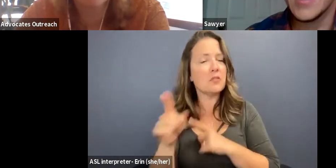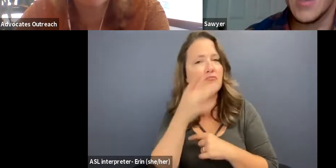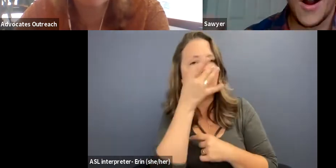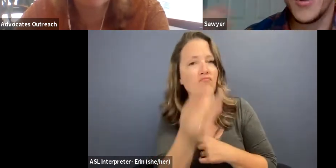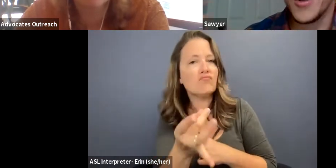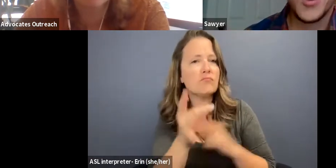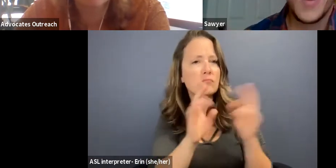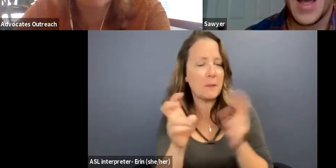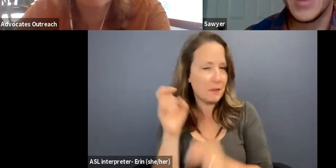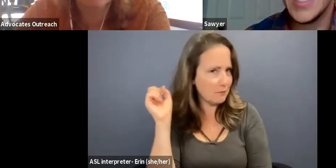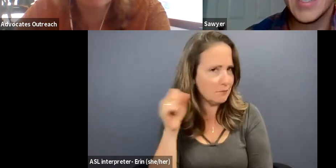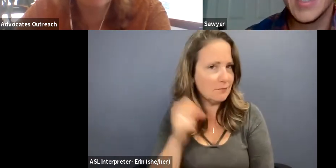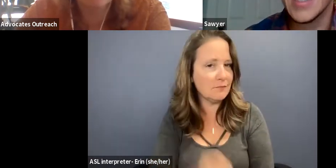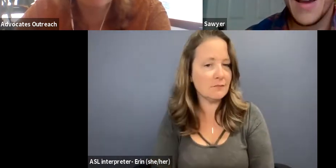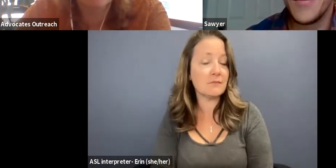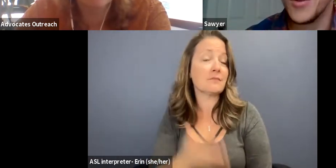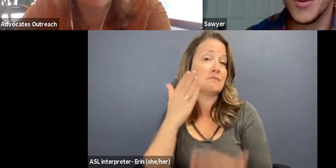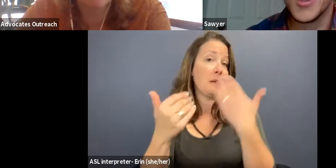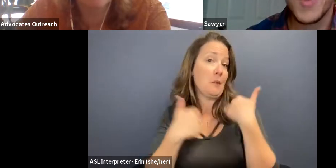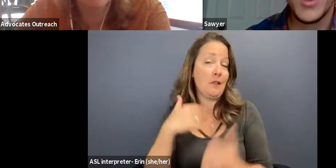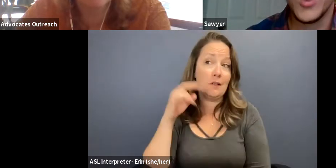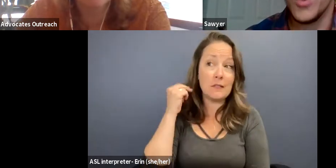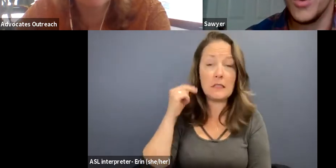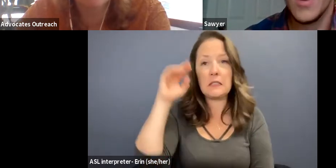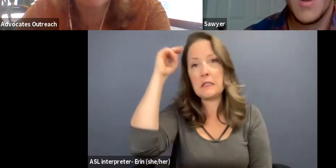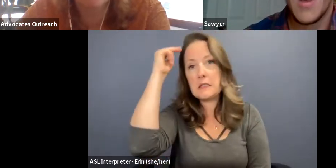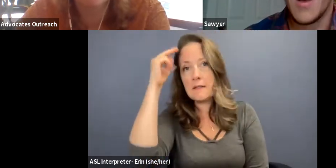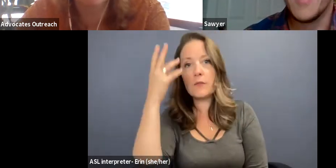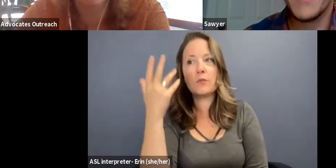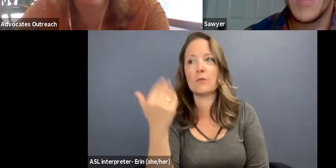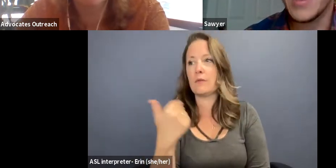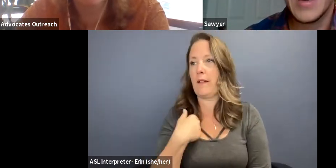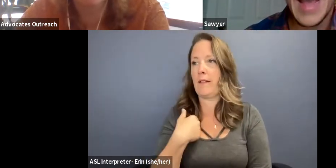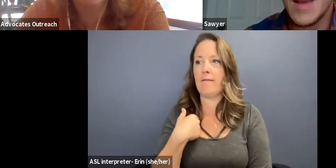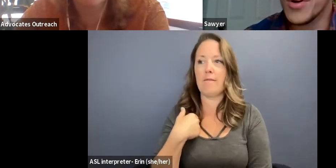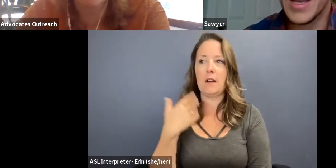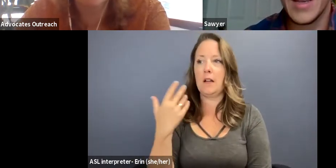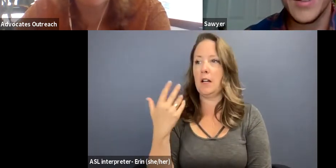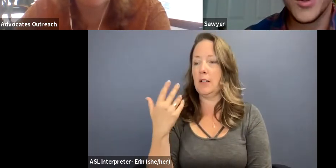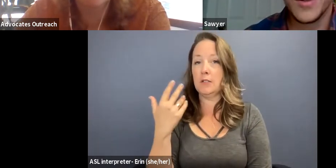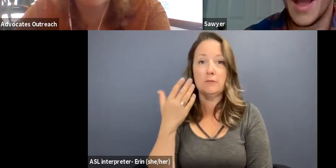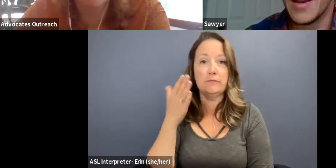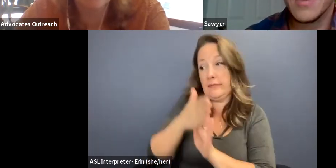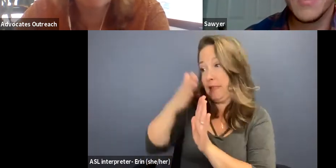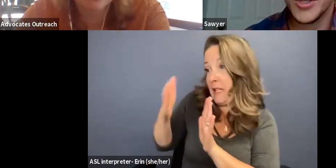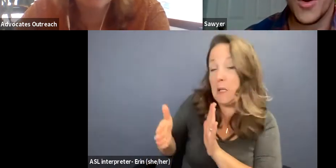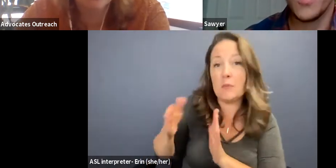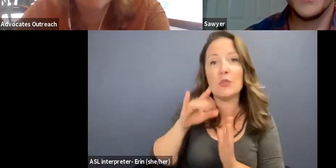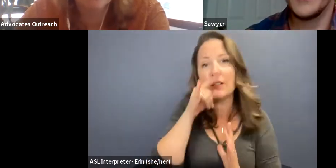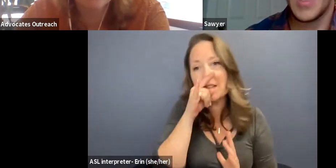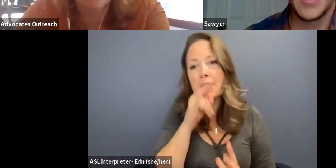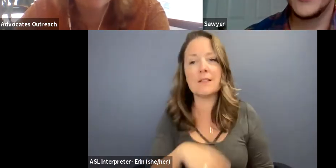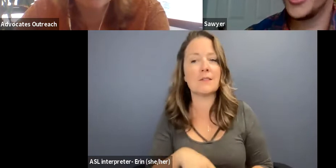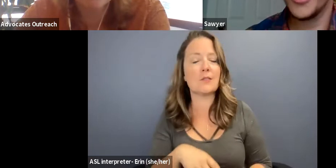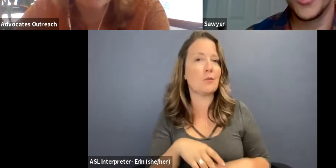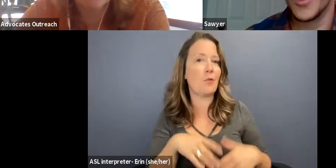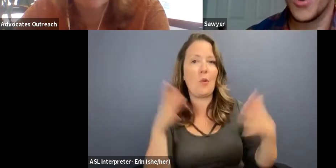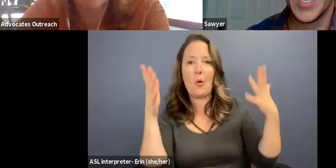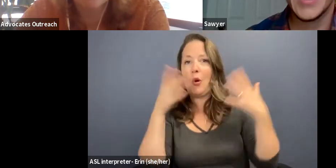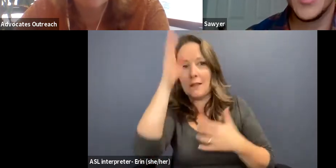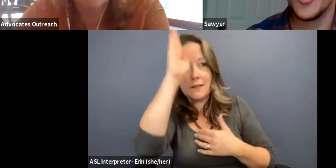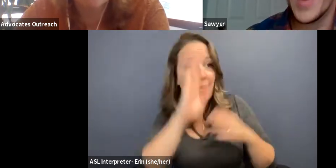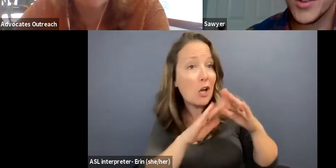format does give us a chance to be connected, even though we're in so many different places. So that is like one of the benefits, I suppose, of this time of